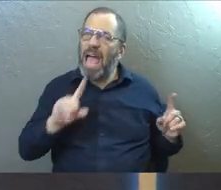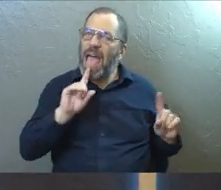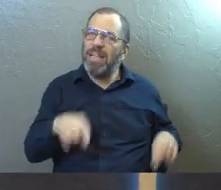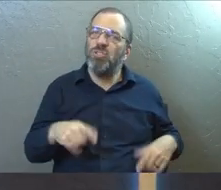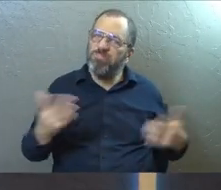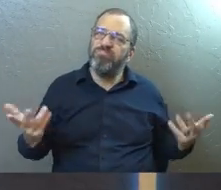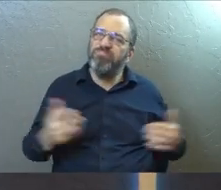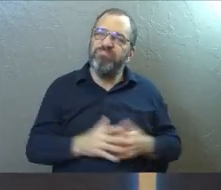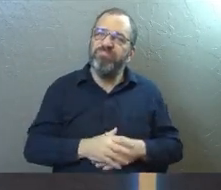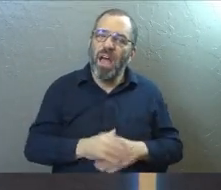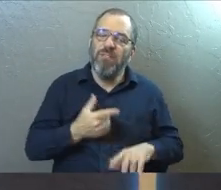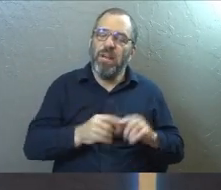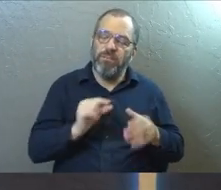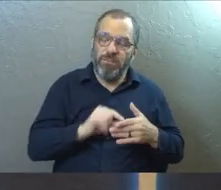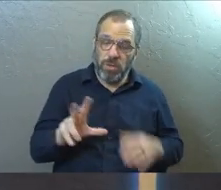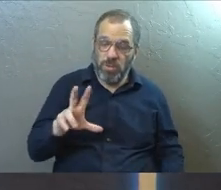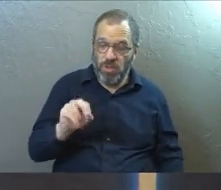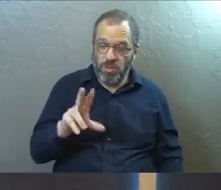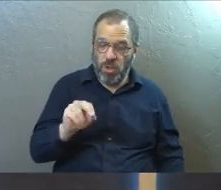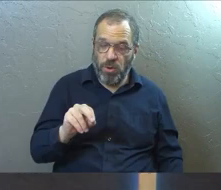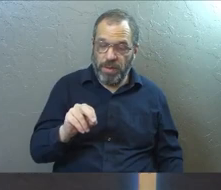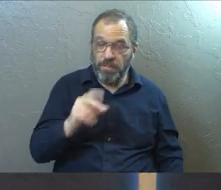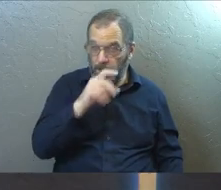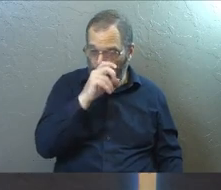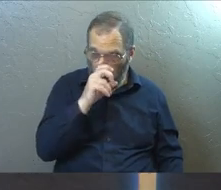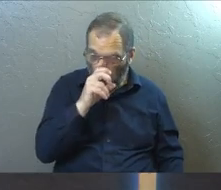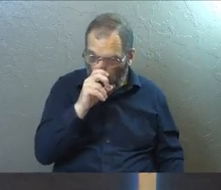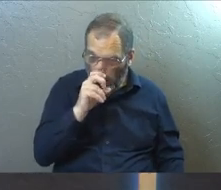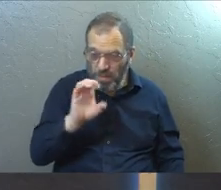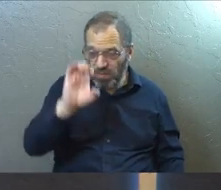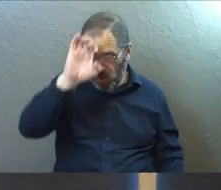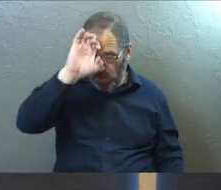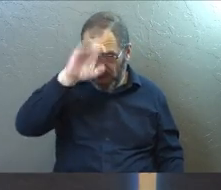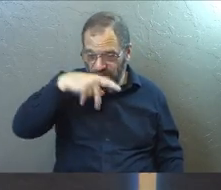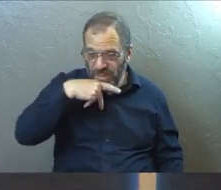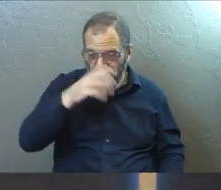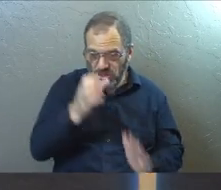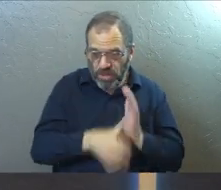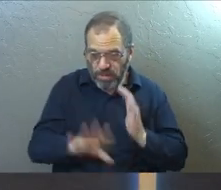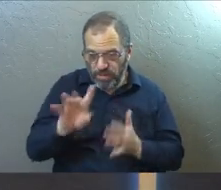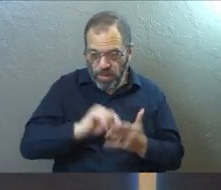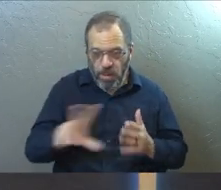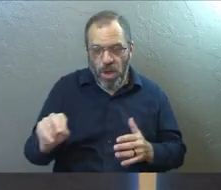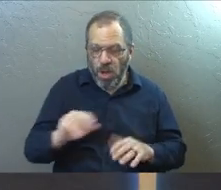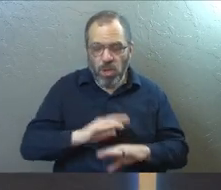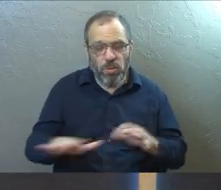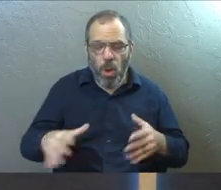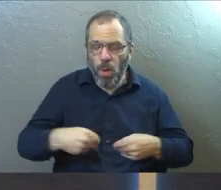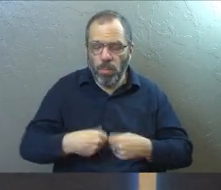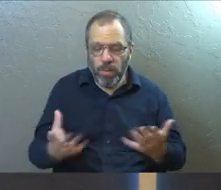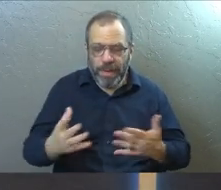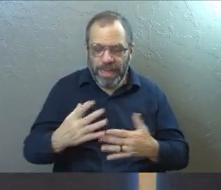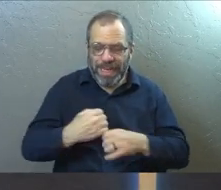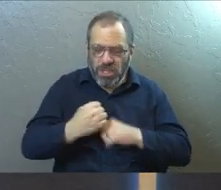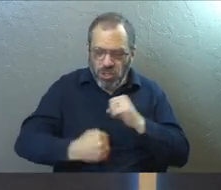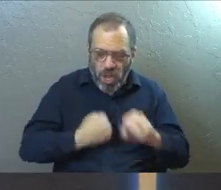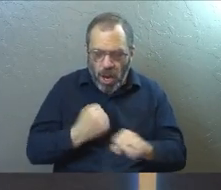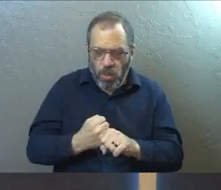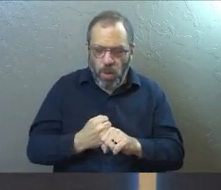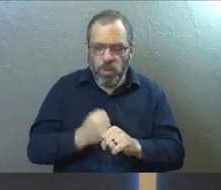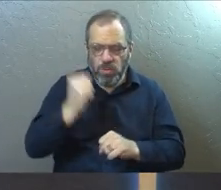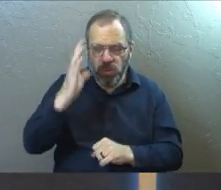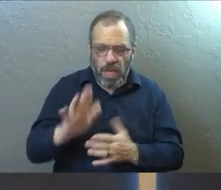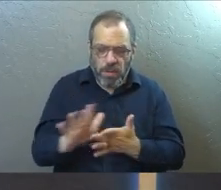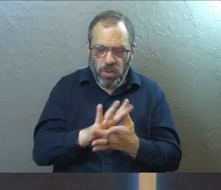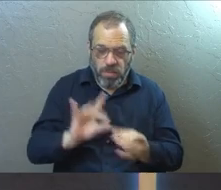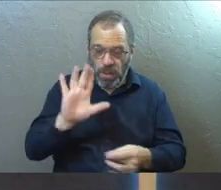to that. And it comes, like I said, from verse 30 that I wanted to go back to. So Ephesians 4, verse 30. It says, do not bring sorrow to God's Holy Spirit